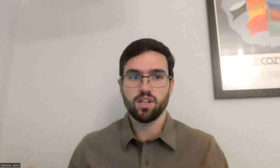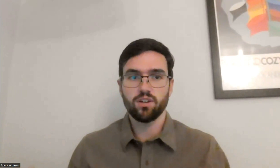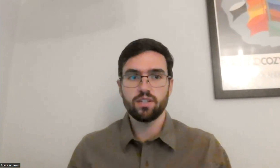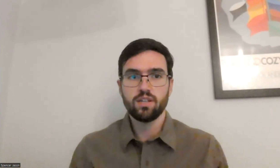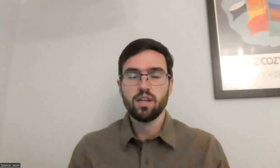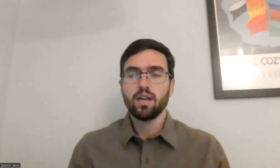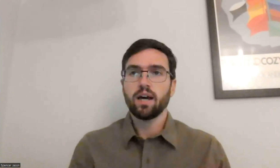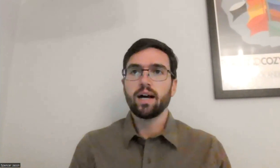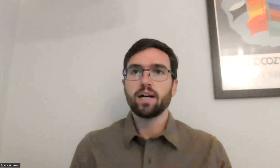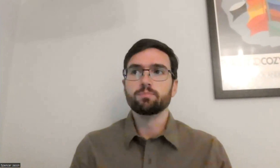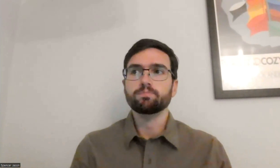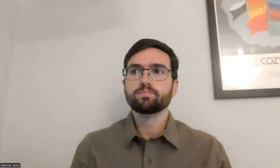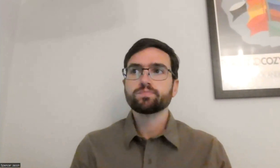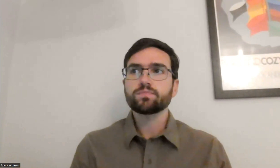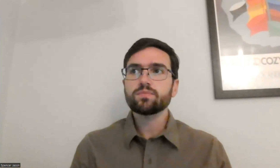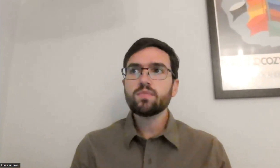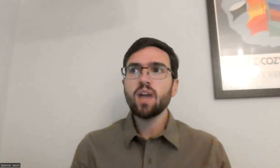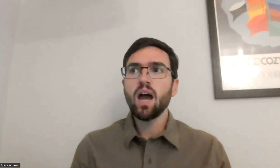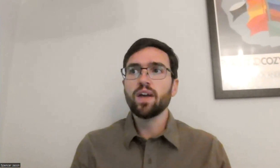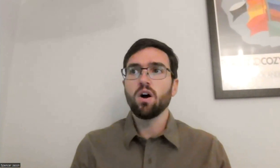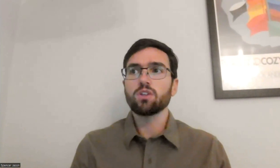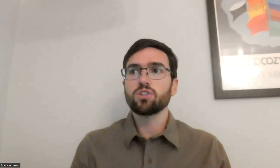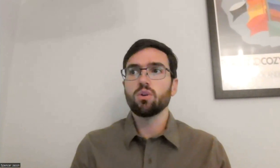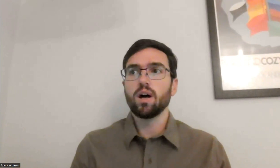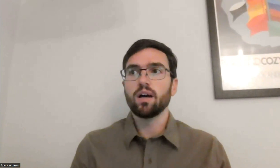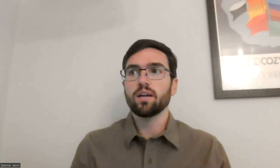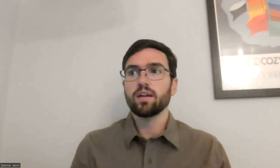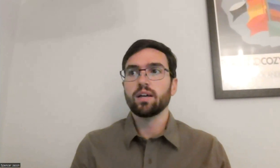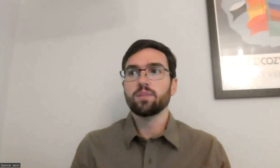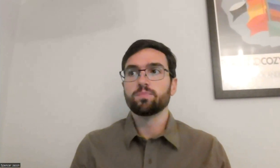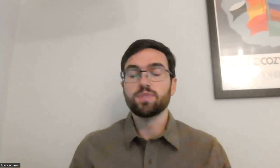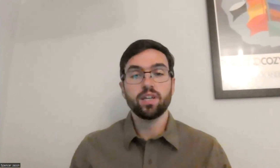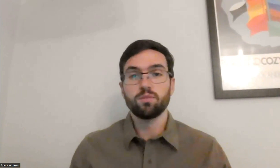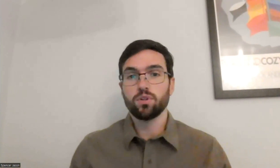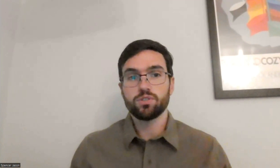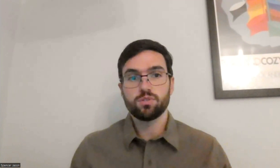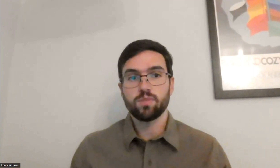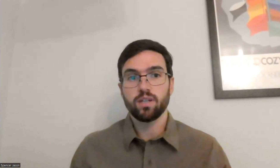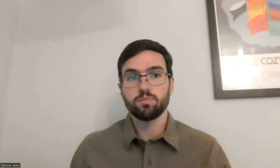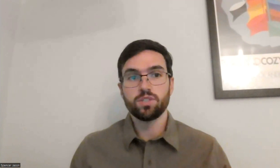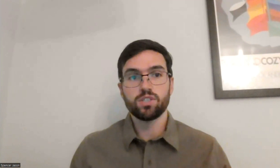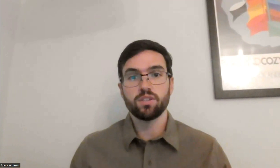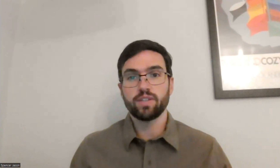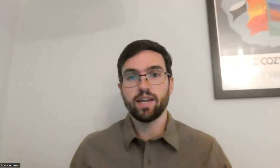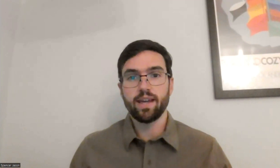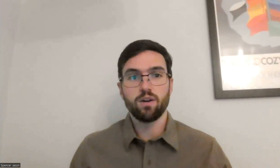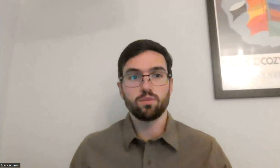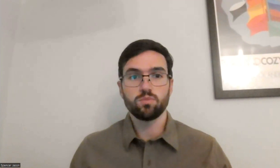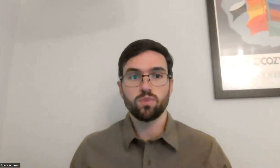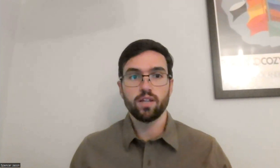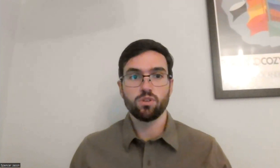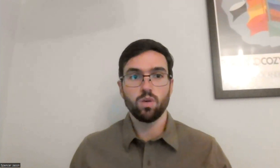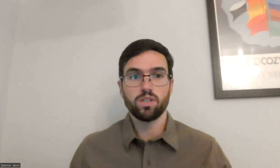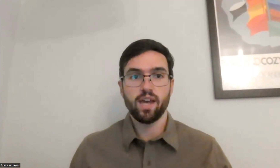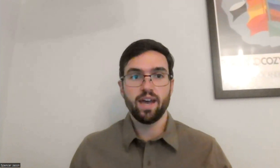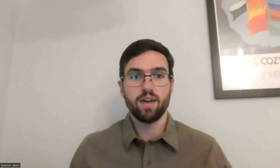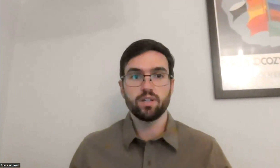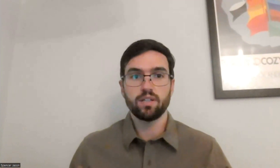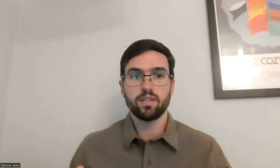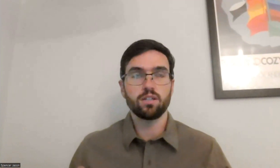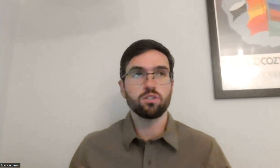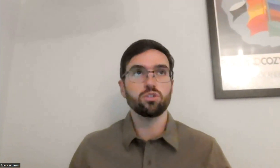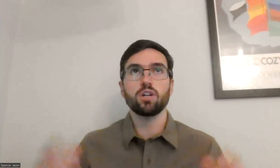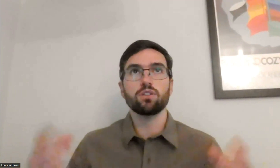that are necessary. And then also the inverse, distilling that down, right? So once I